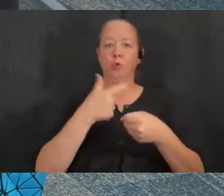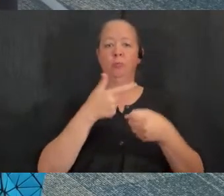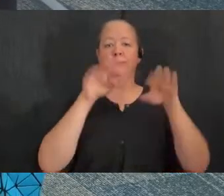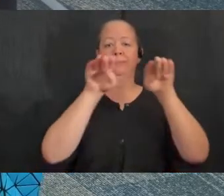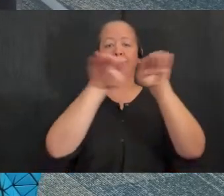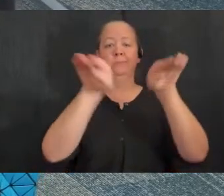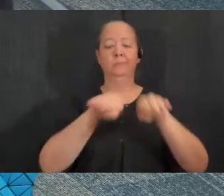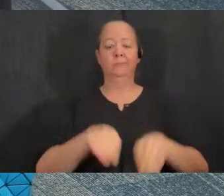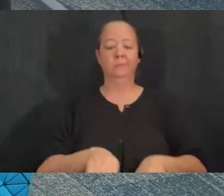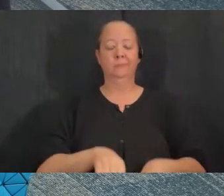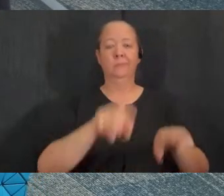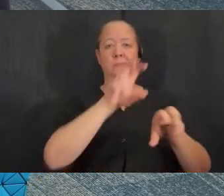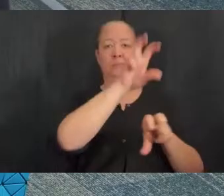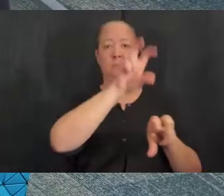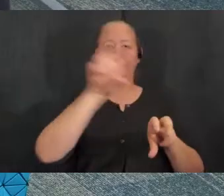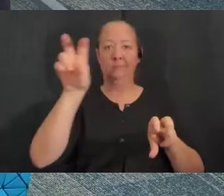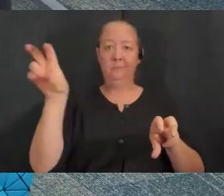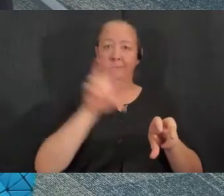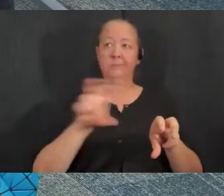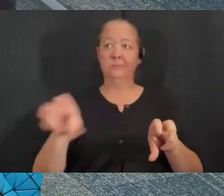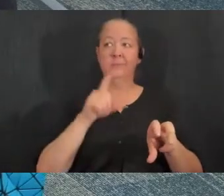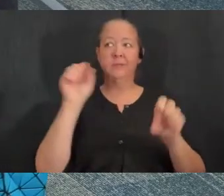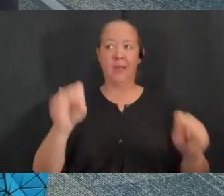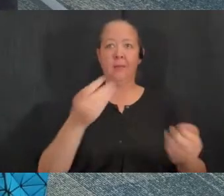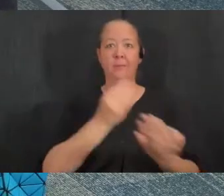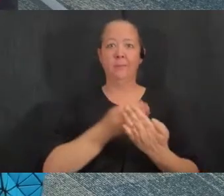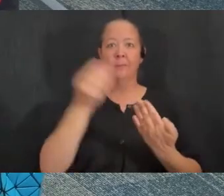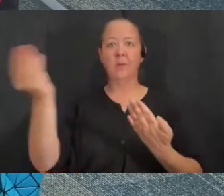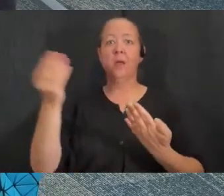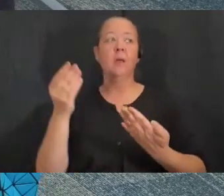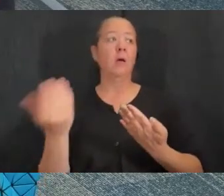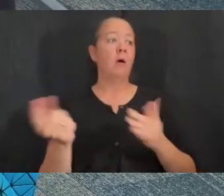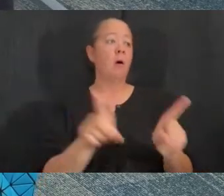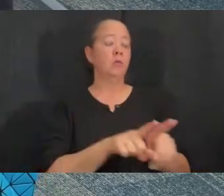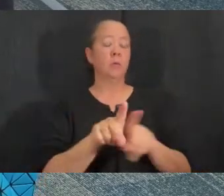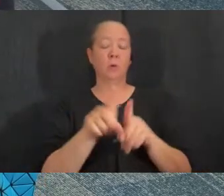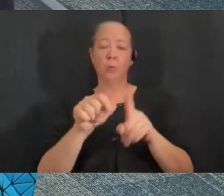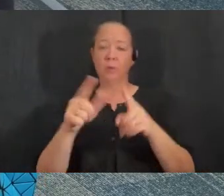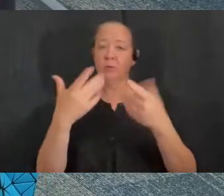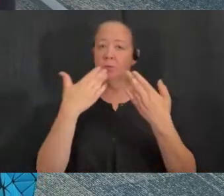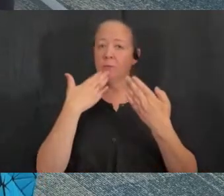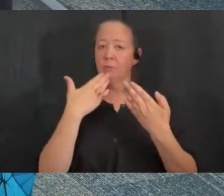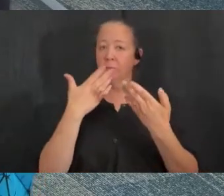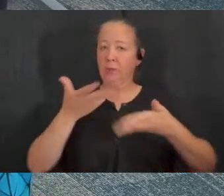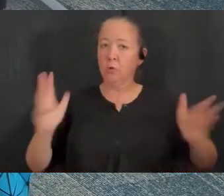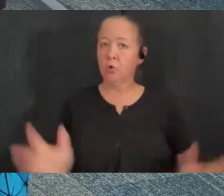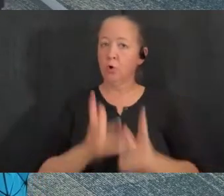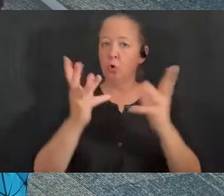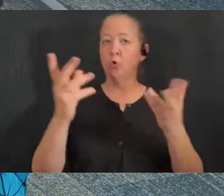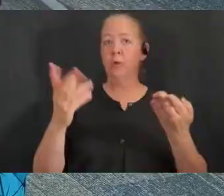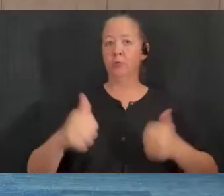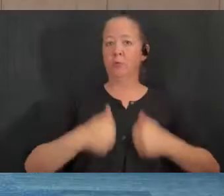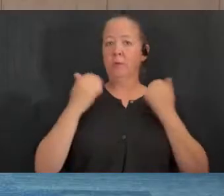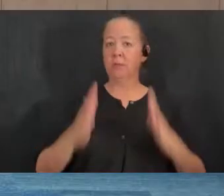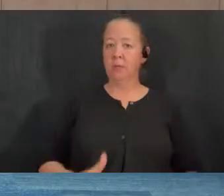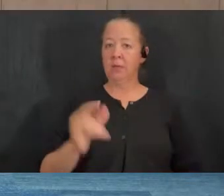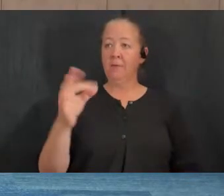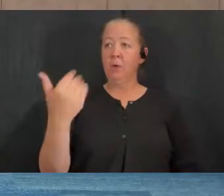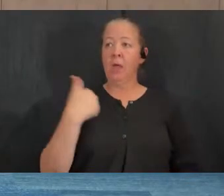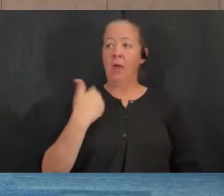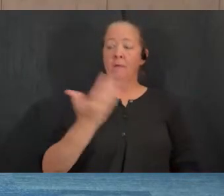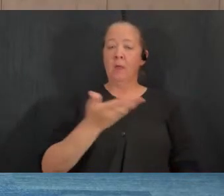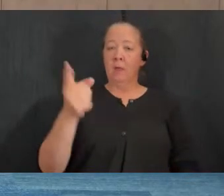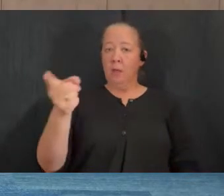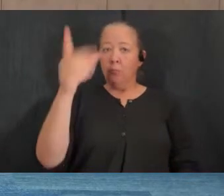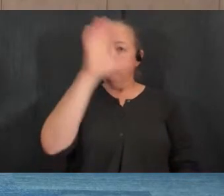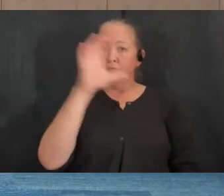and residents that if there are things that we don't have that they're looking for, to let us know. All right, thank you for that. Thank you.